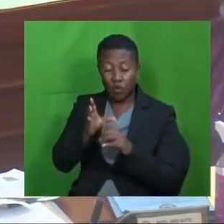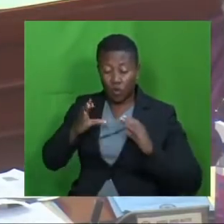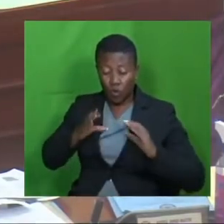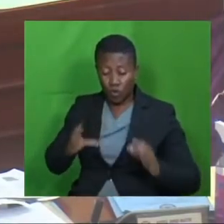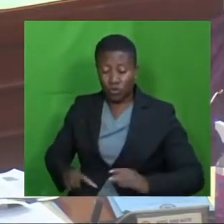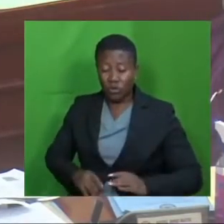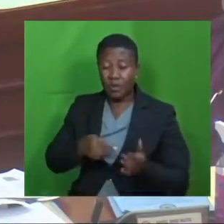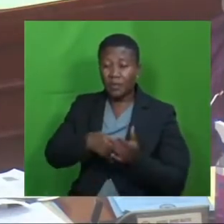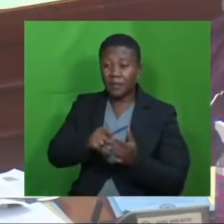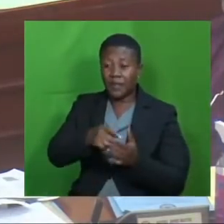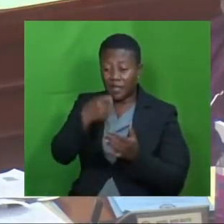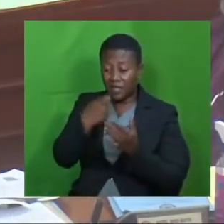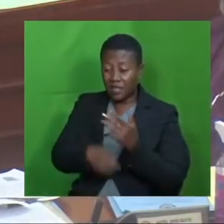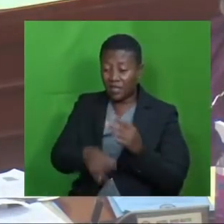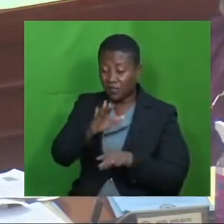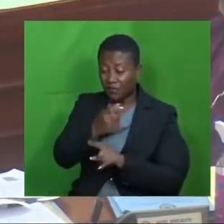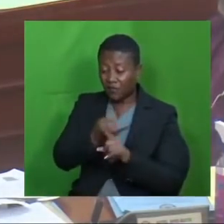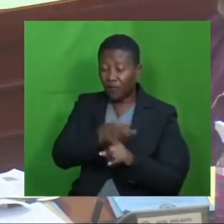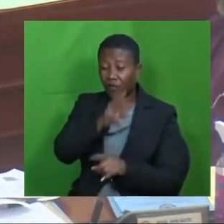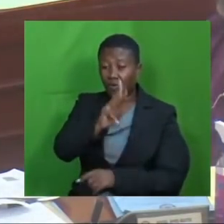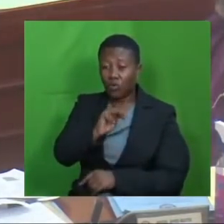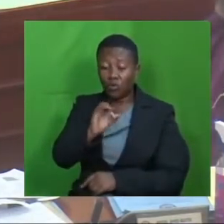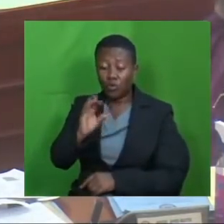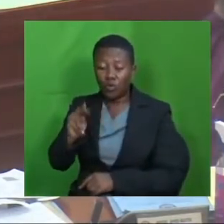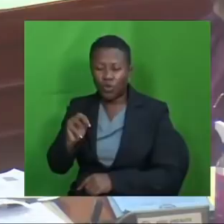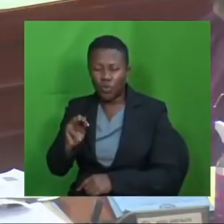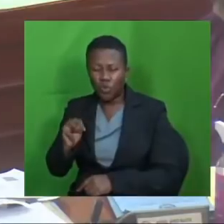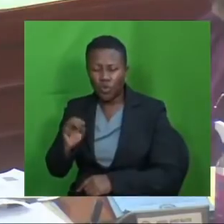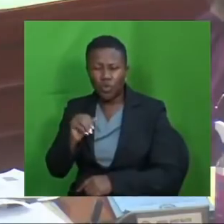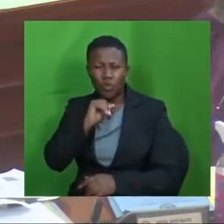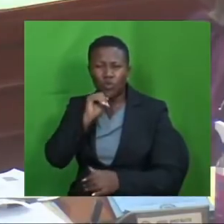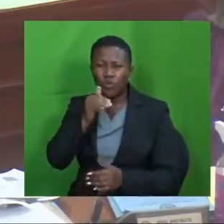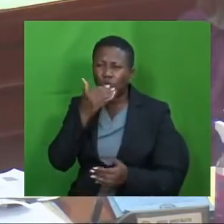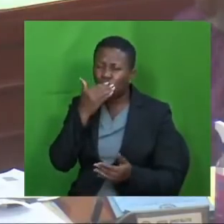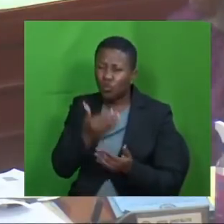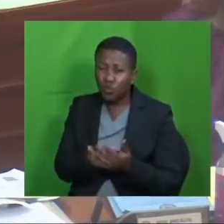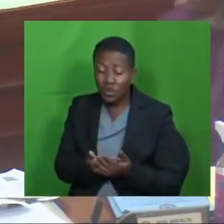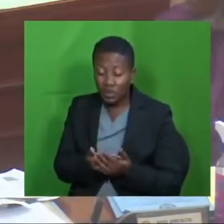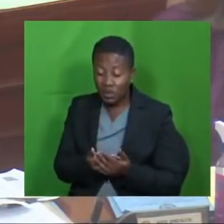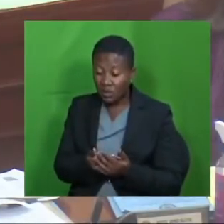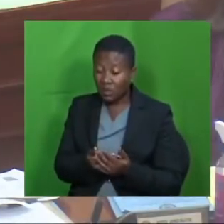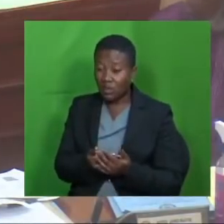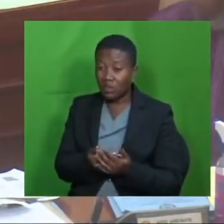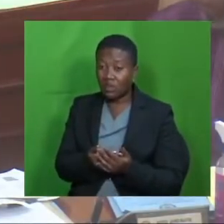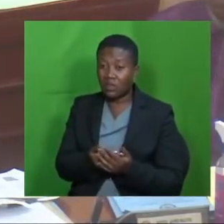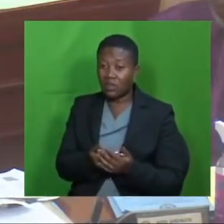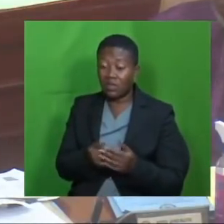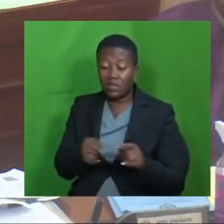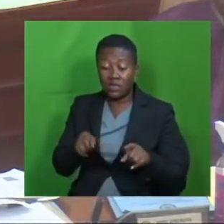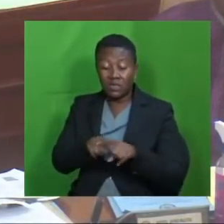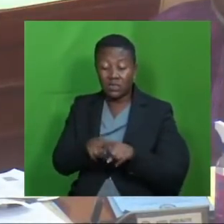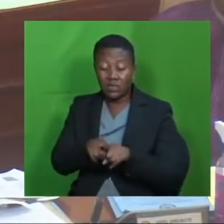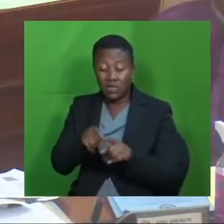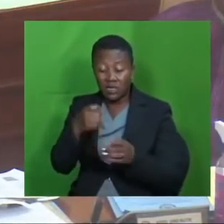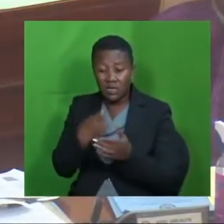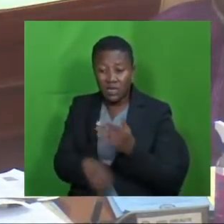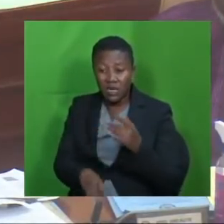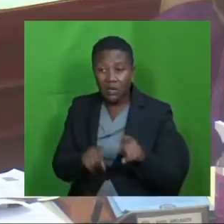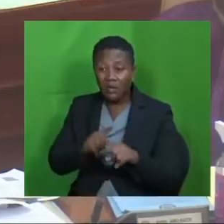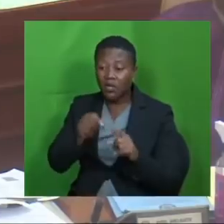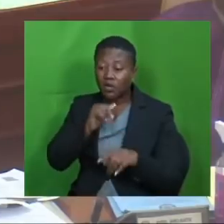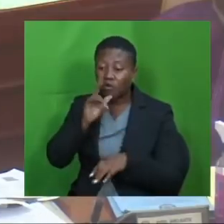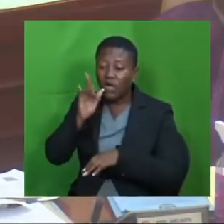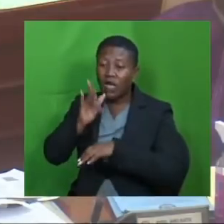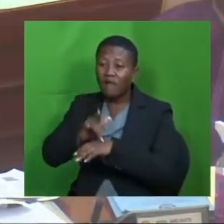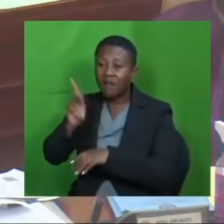transfers. That is unfair, that is insensitive. But the same tax does not apply to those using checks and other